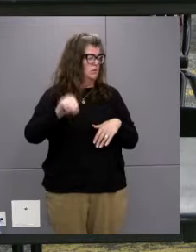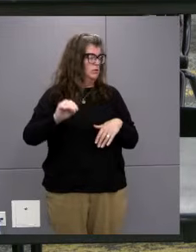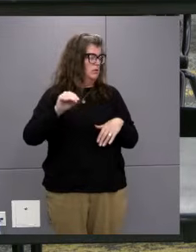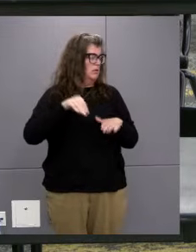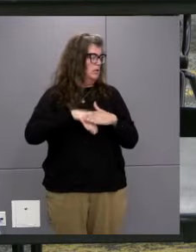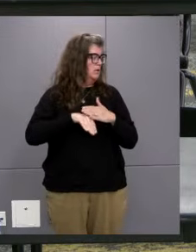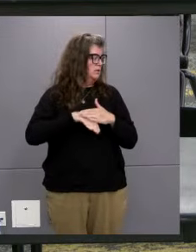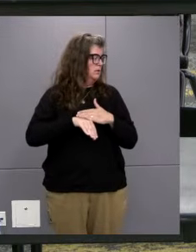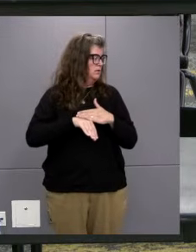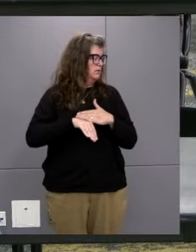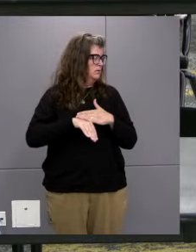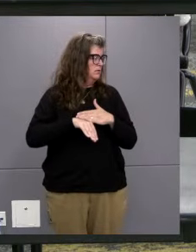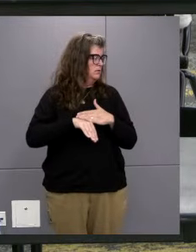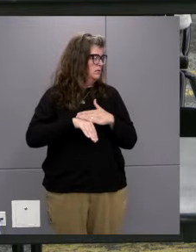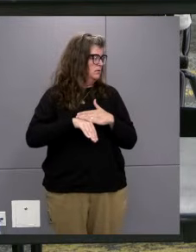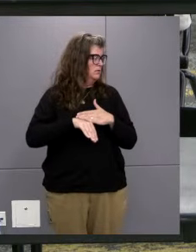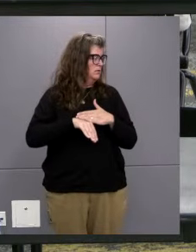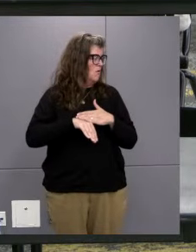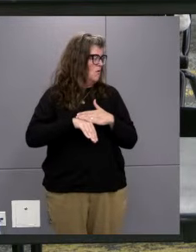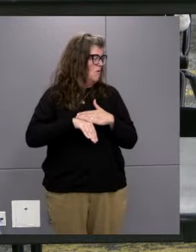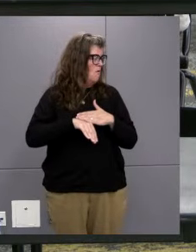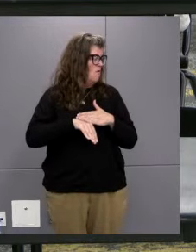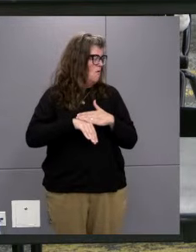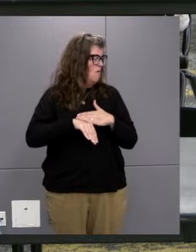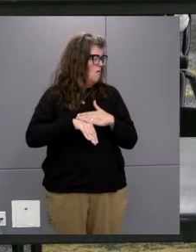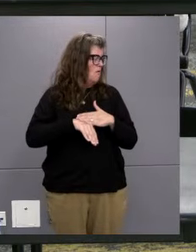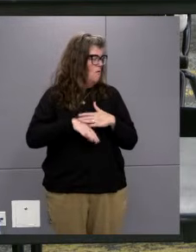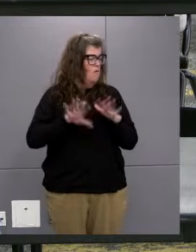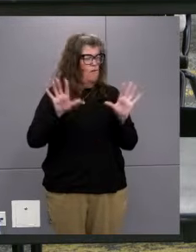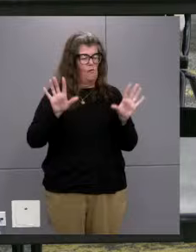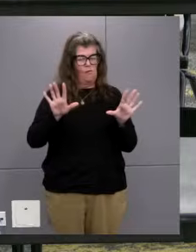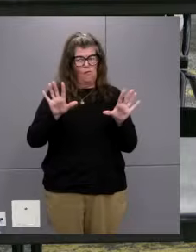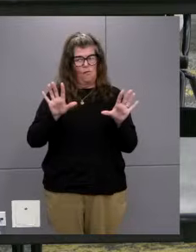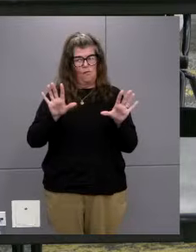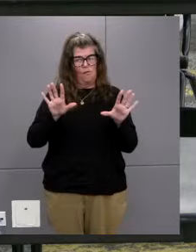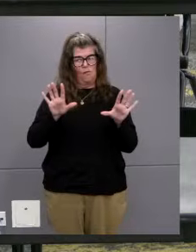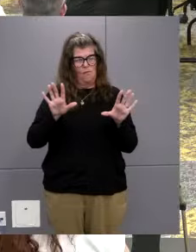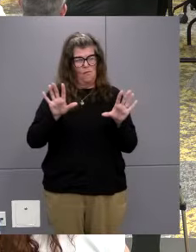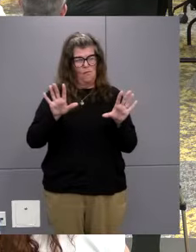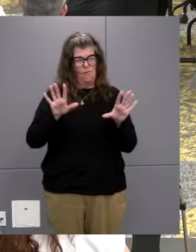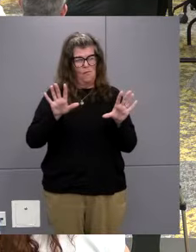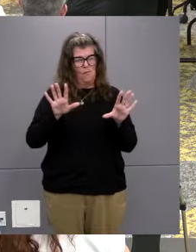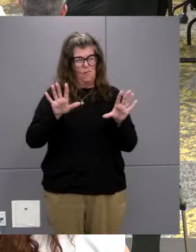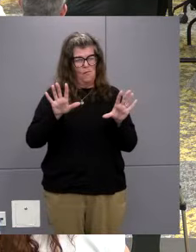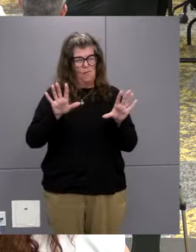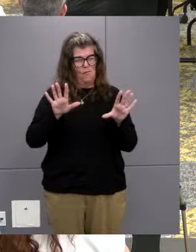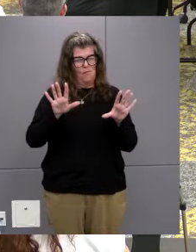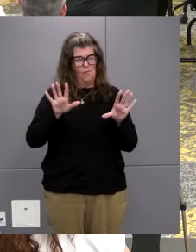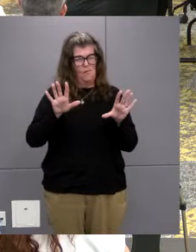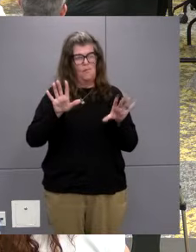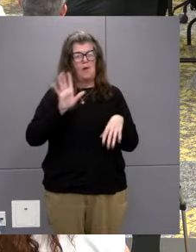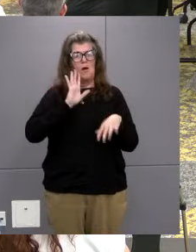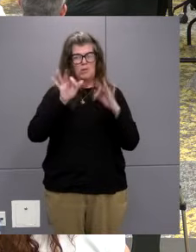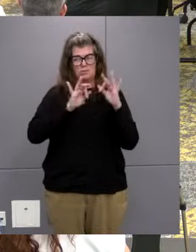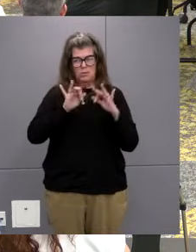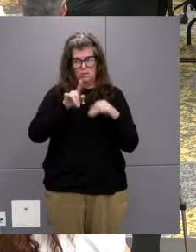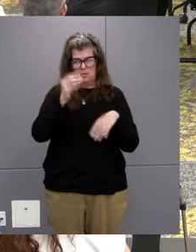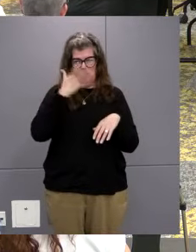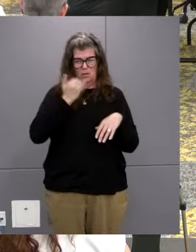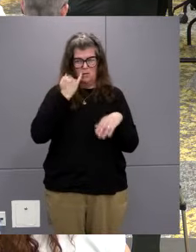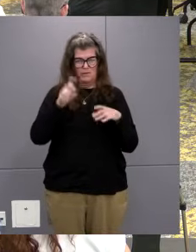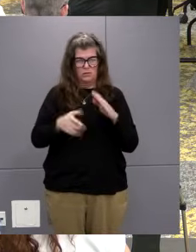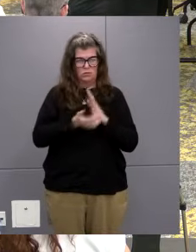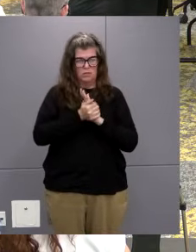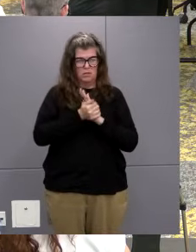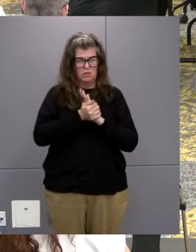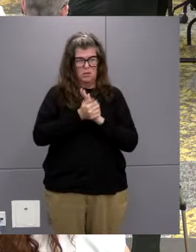the actual motion. Let's just put what I have on the floor and see if you have to amend it.